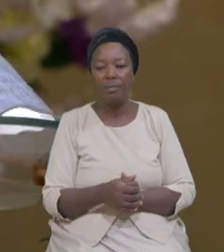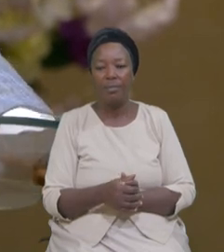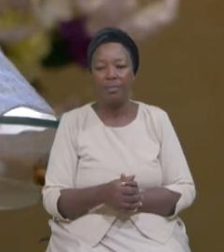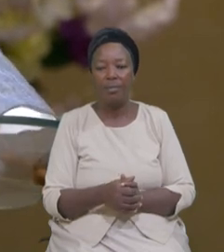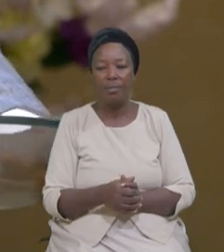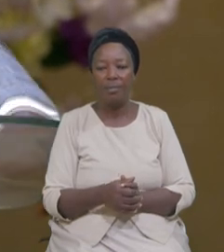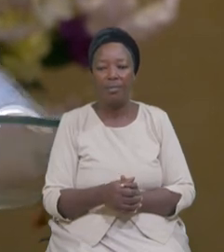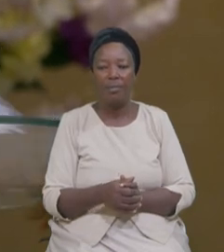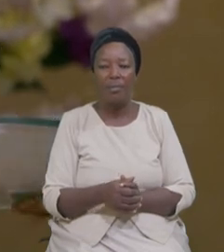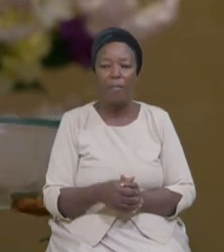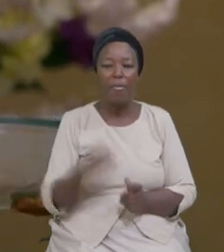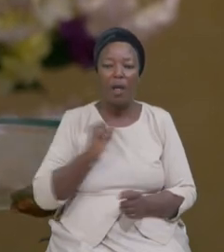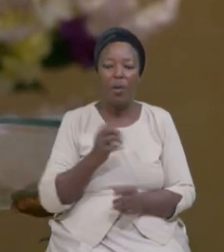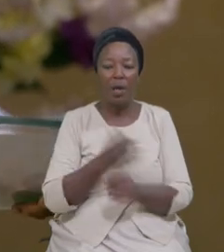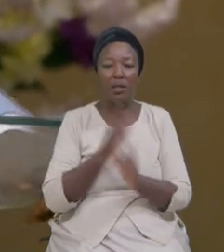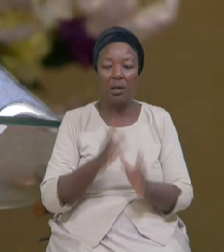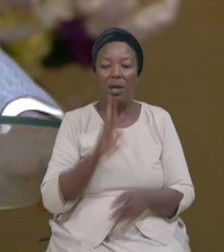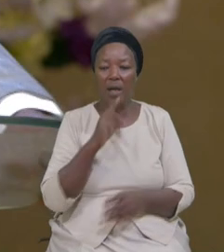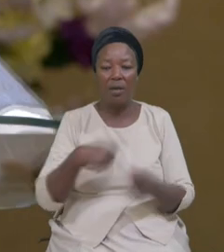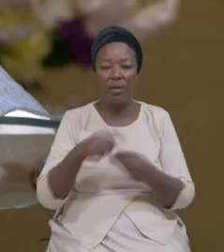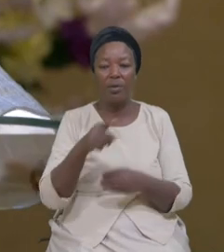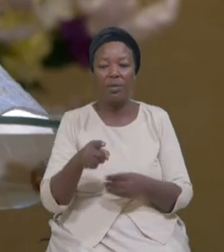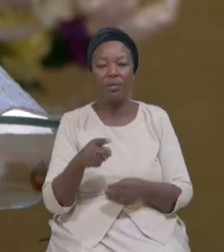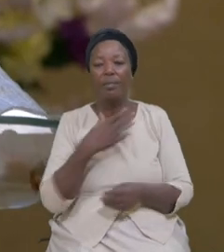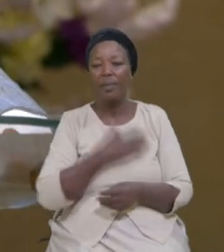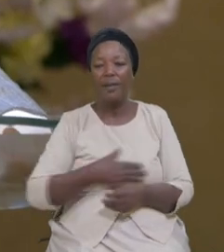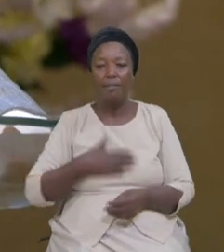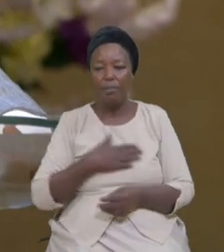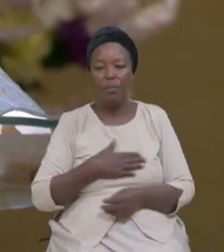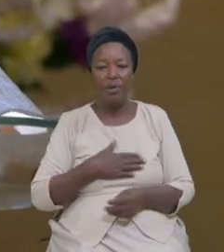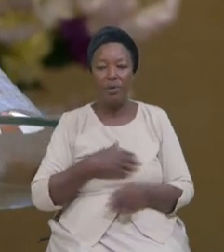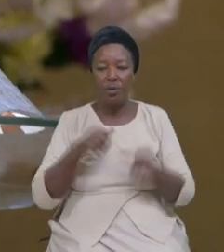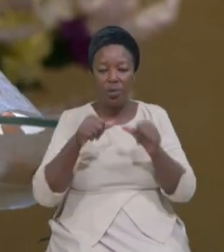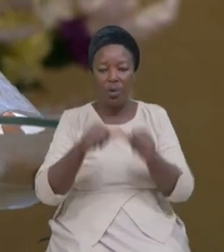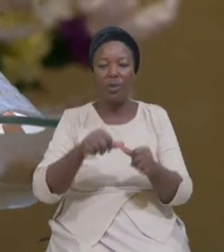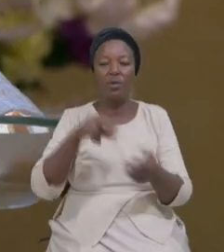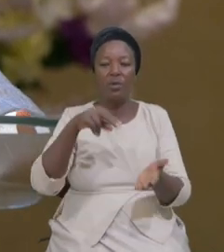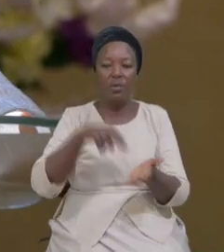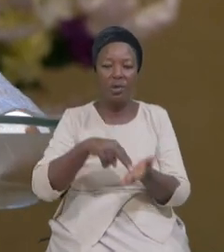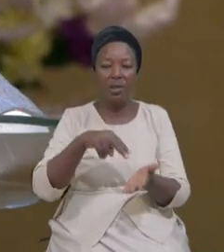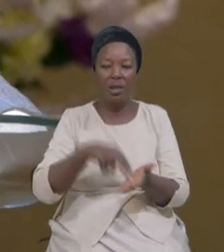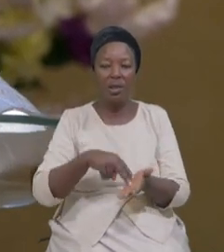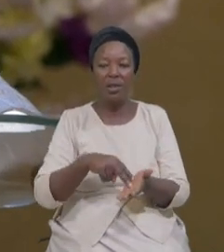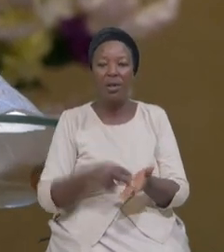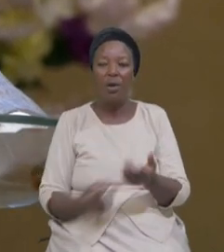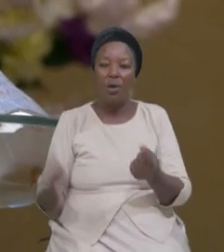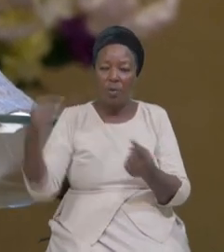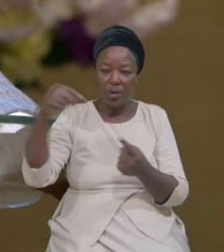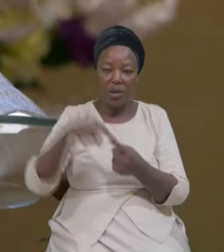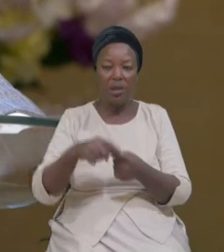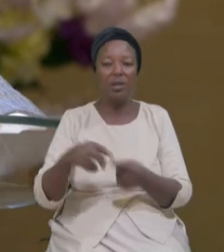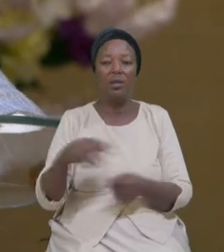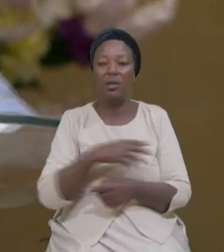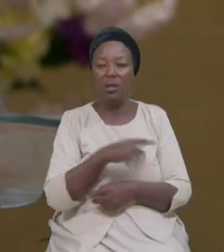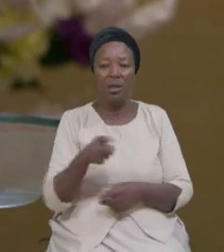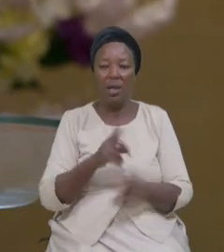Our counselors around you, please keep standing until you are attended to. If you've not been attended to,